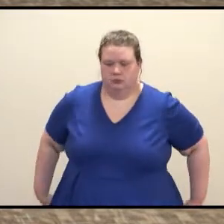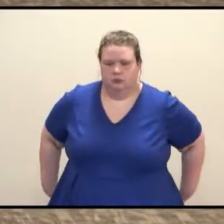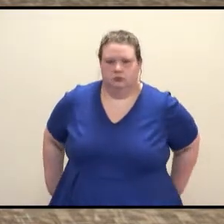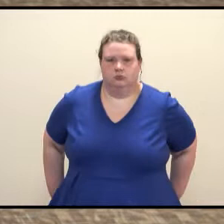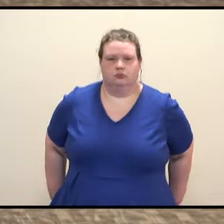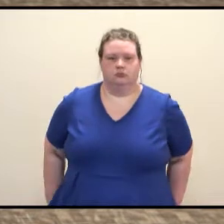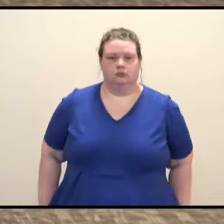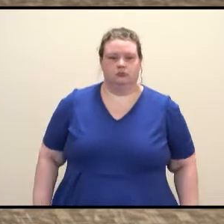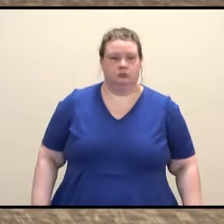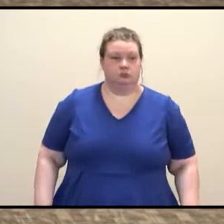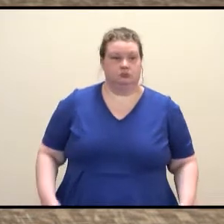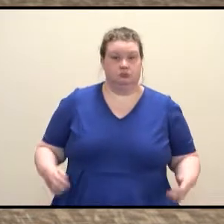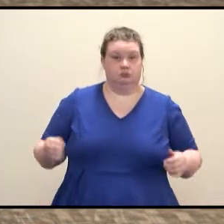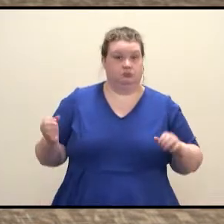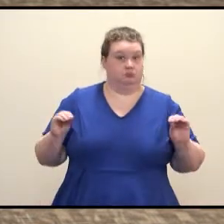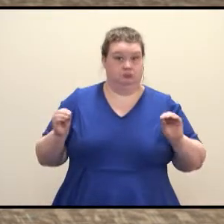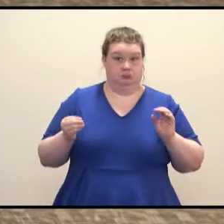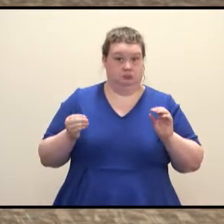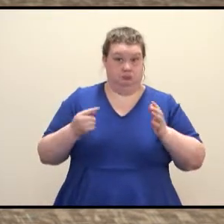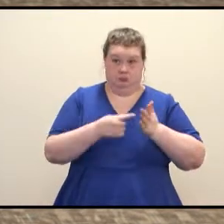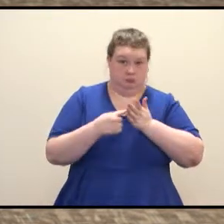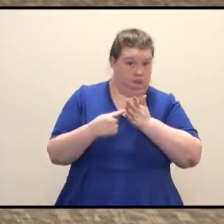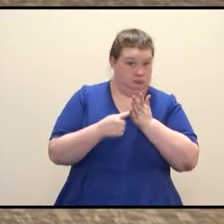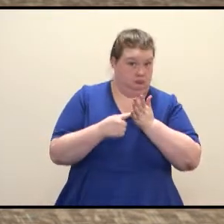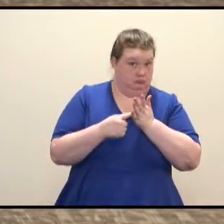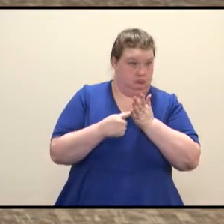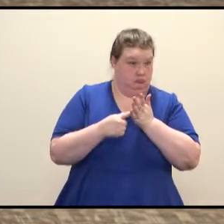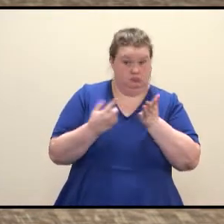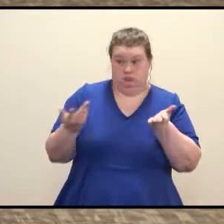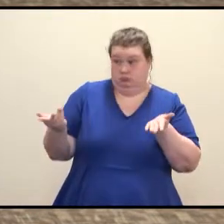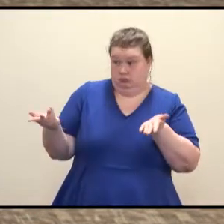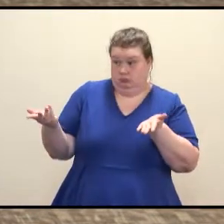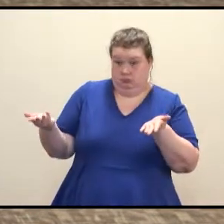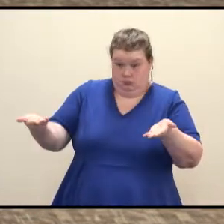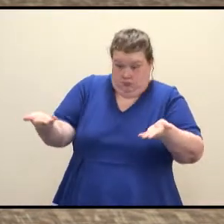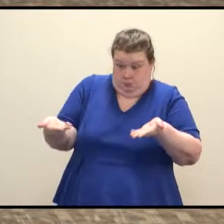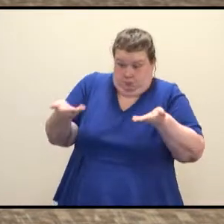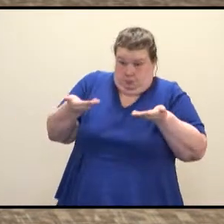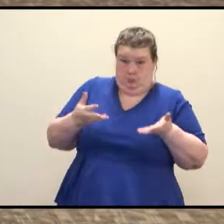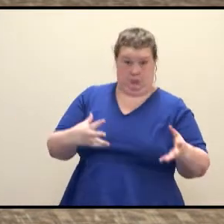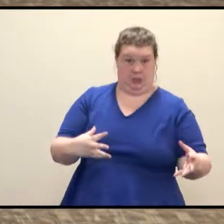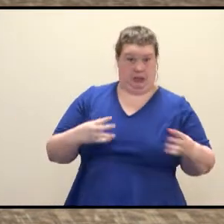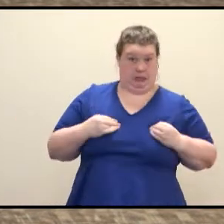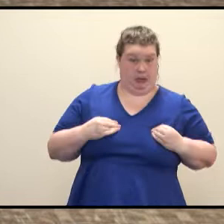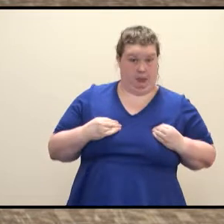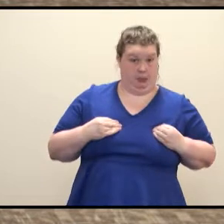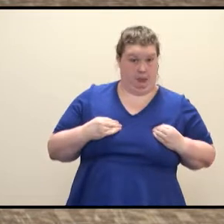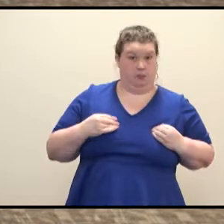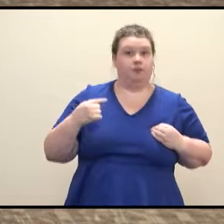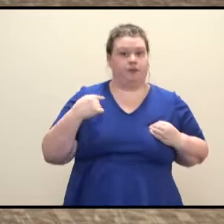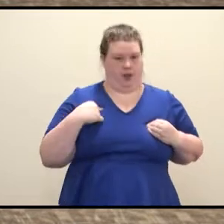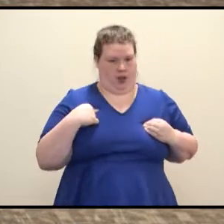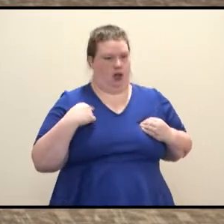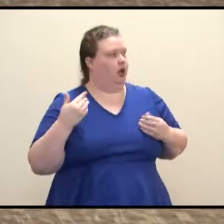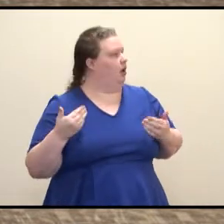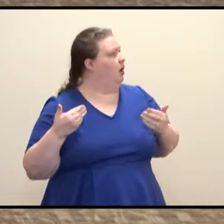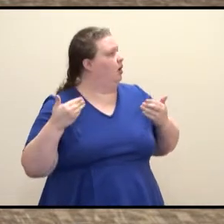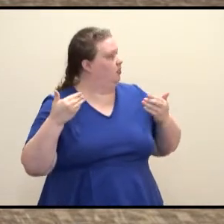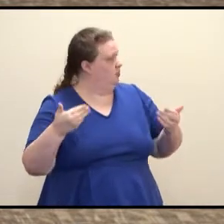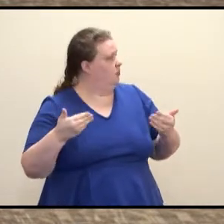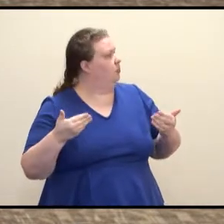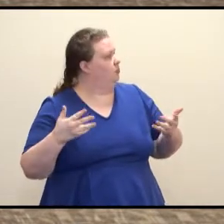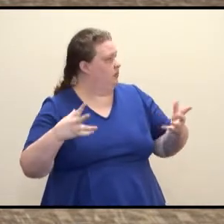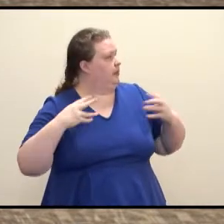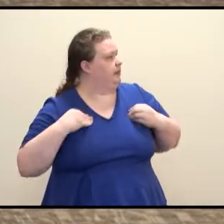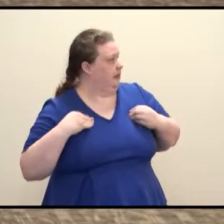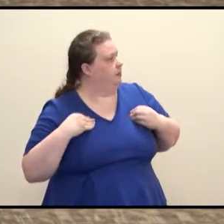Okay, if not, I will entertain a motion to accept the consent agenda as presented. Make a motion to accept the agenda as